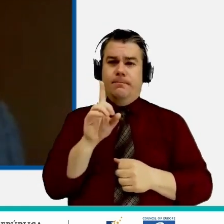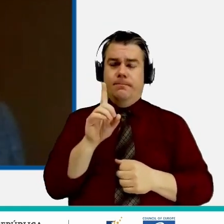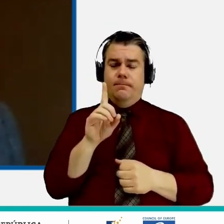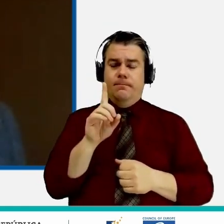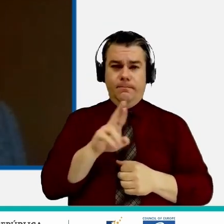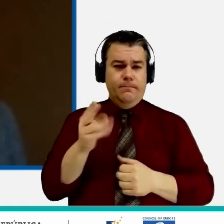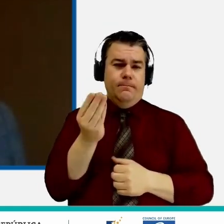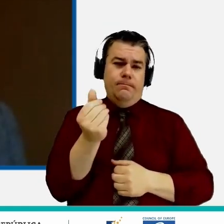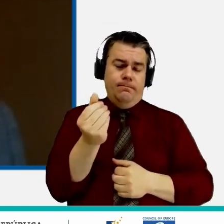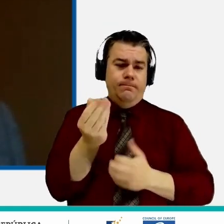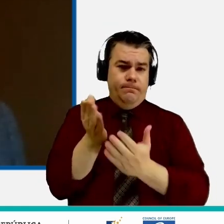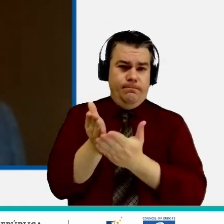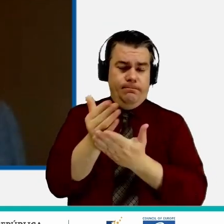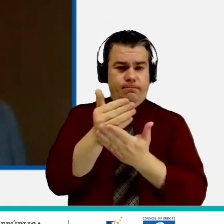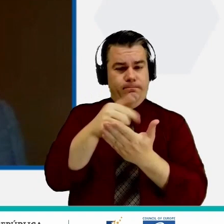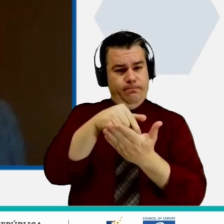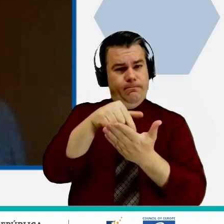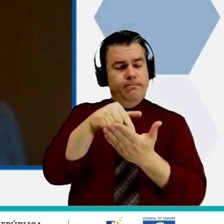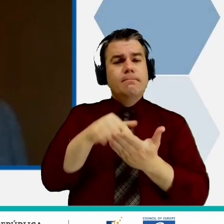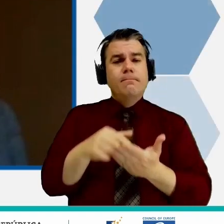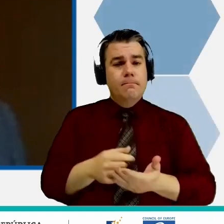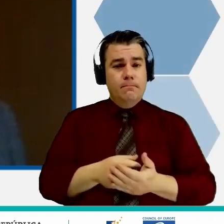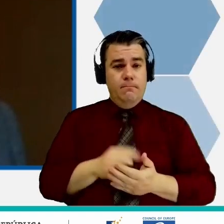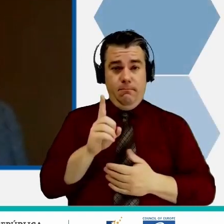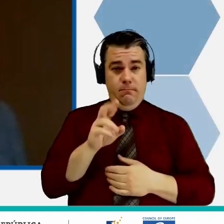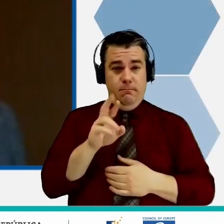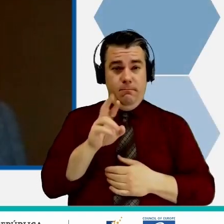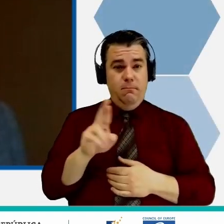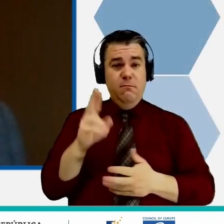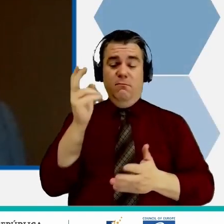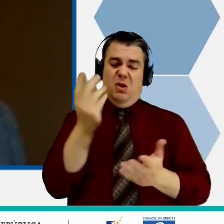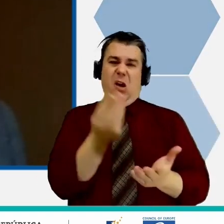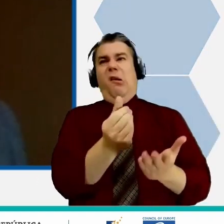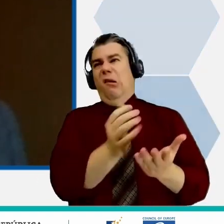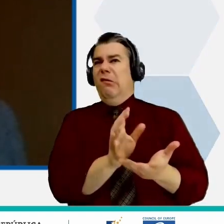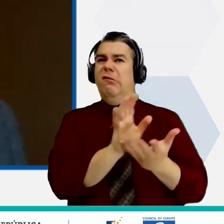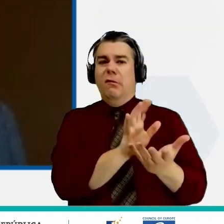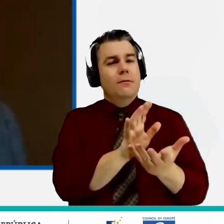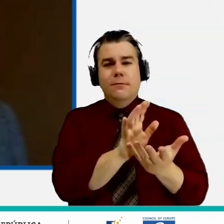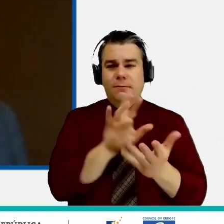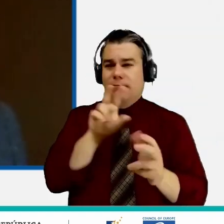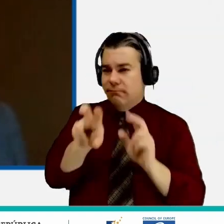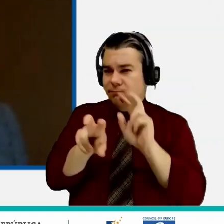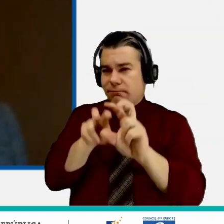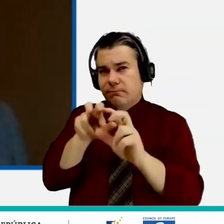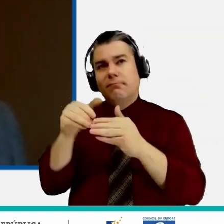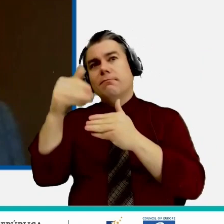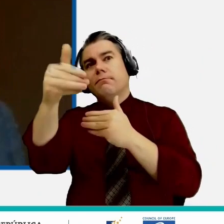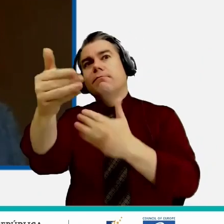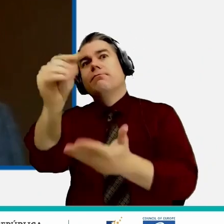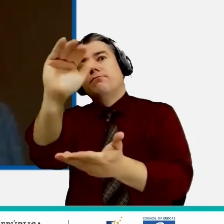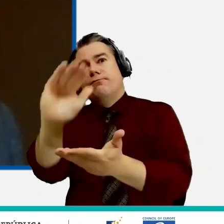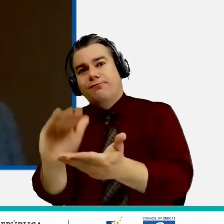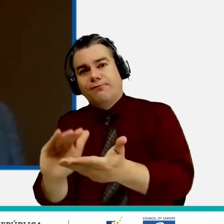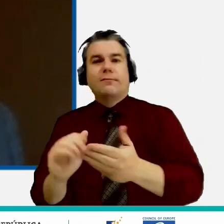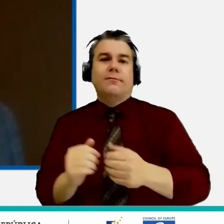We strongly believe that this DRR is not a cost, but investment for a safer future. Prevention saves lives. And if we want